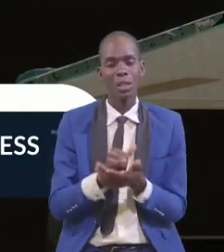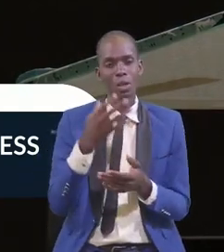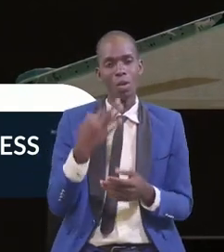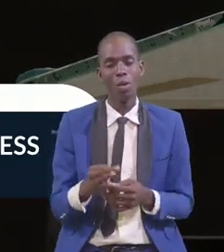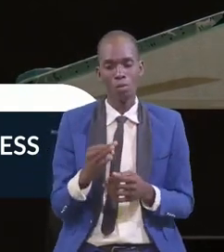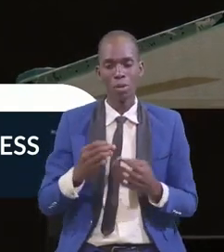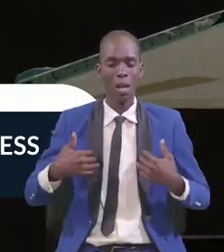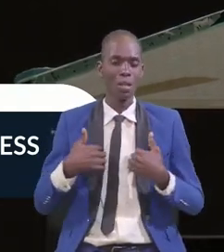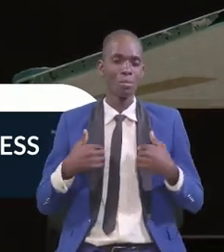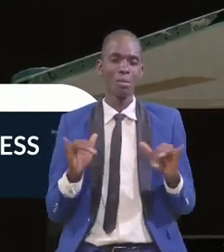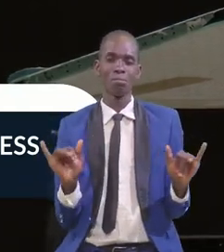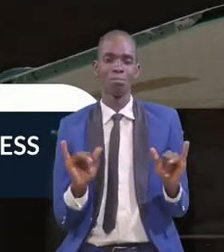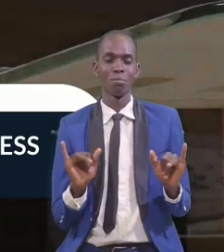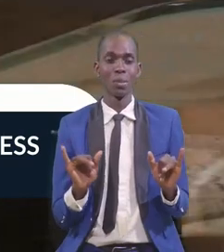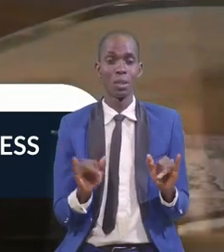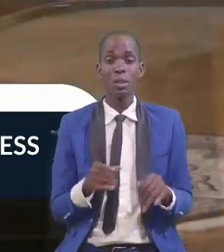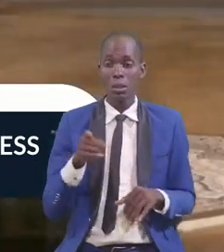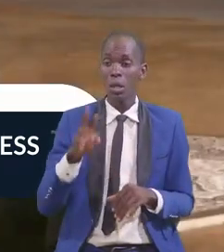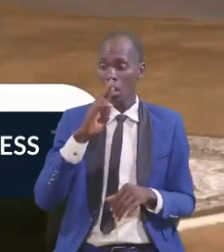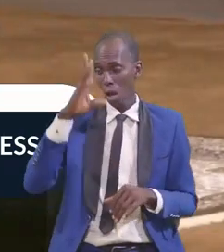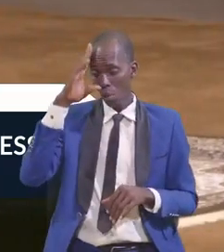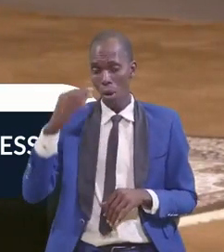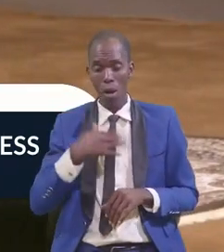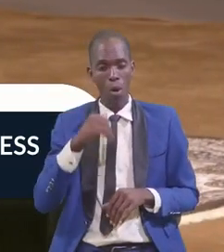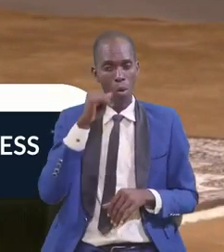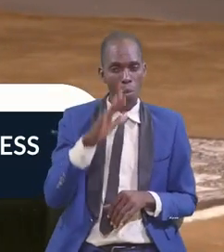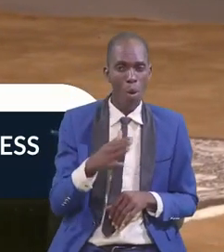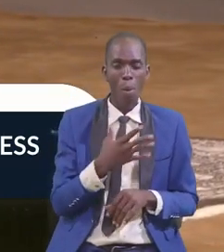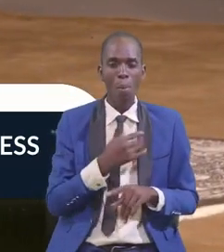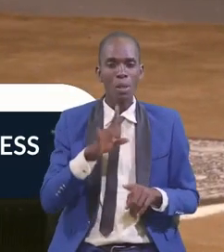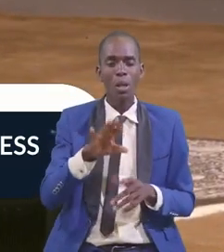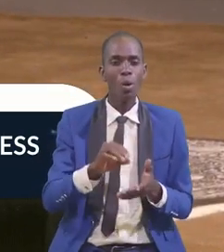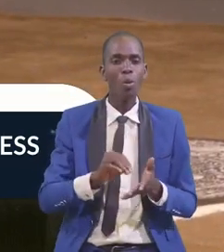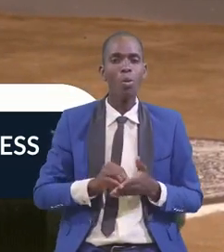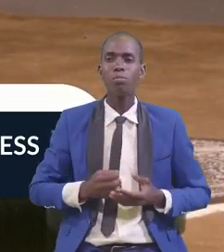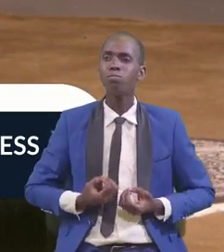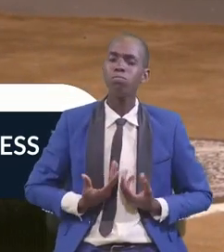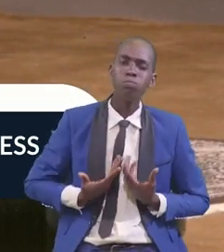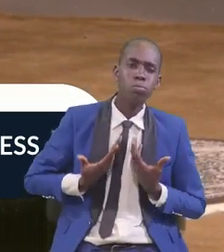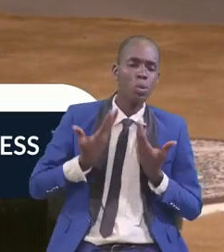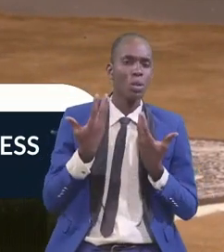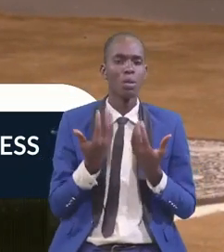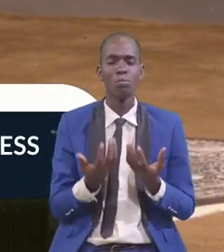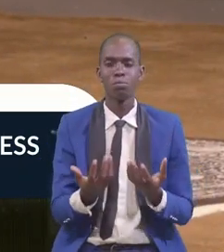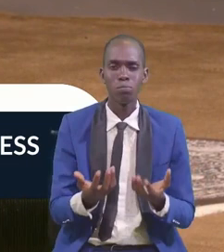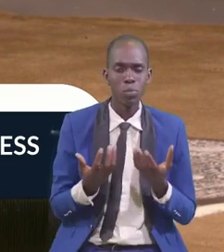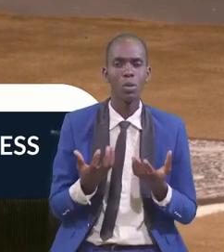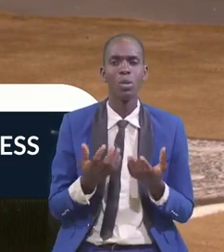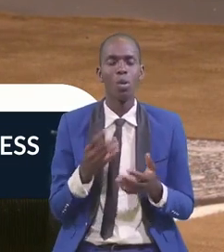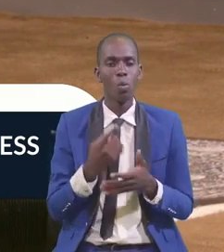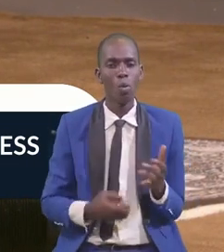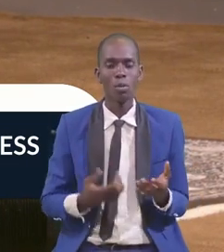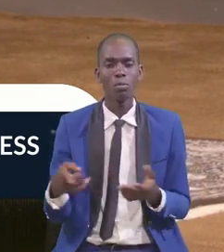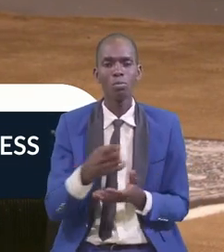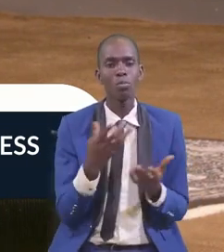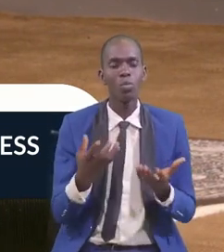are men or women, the desire, their drive is like the desire and the drive